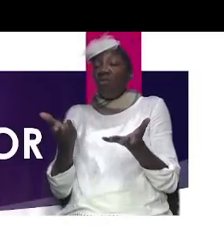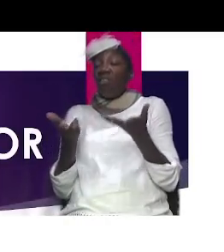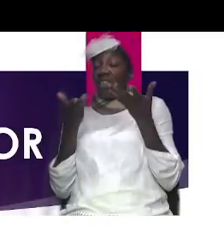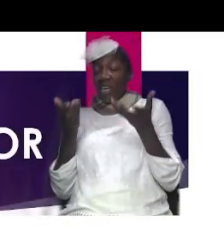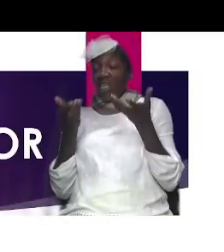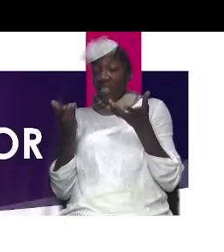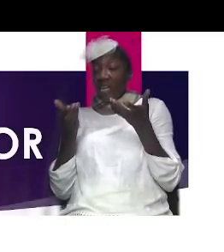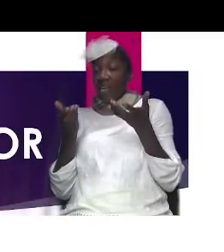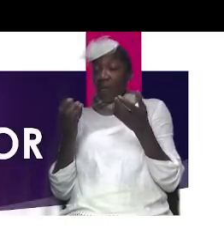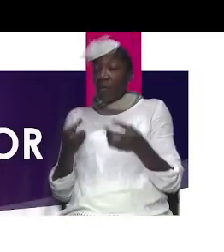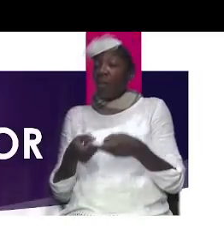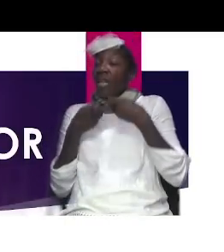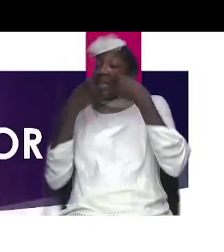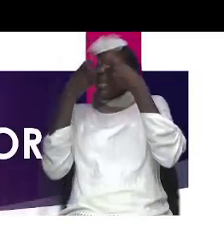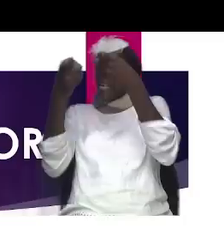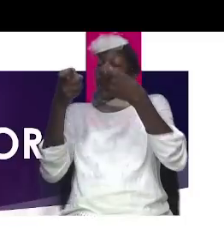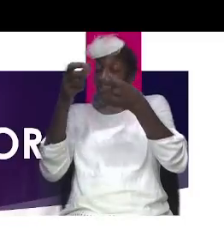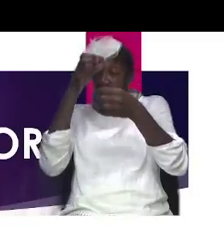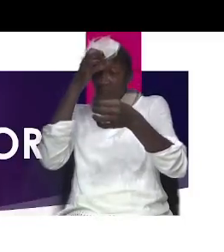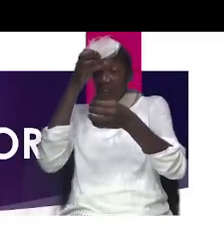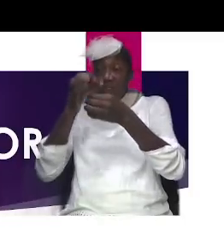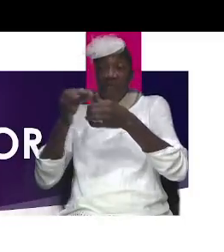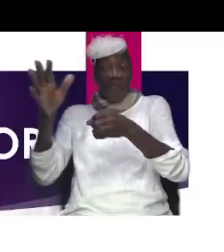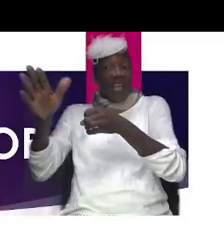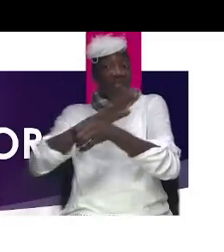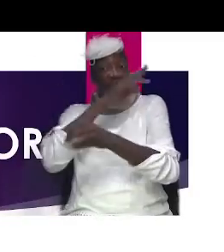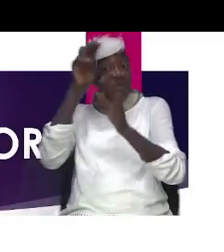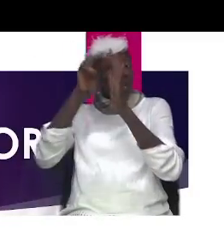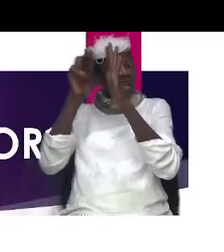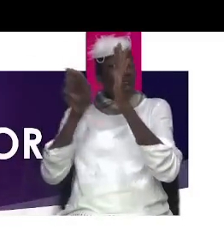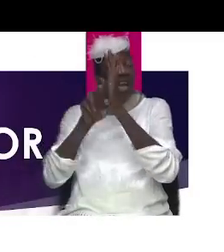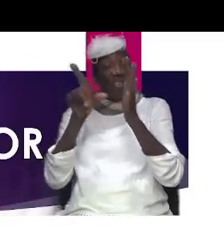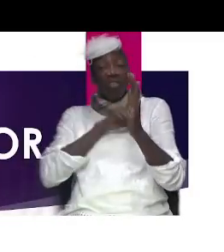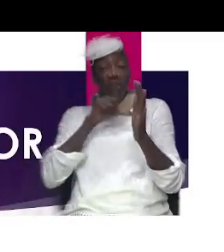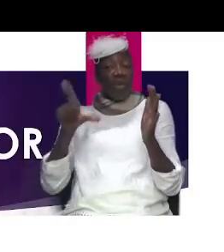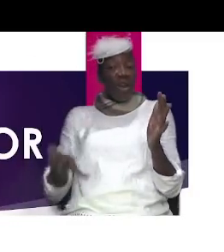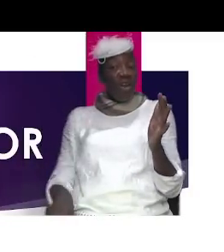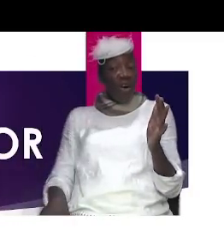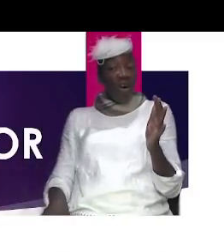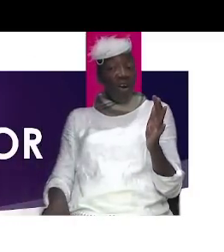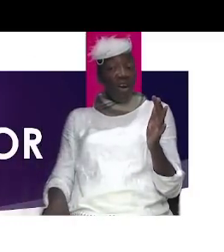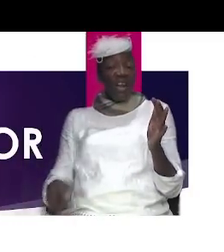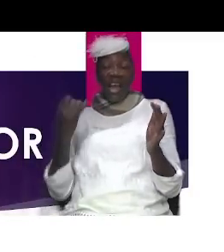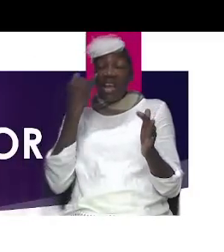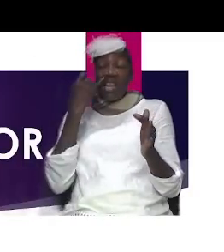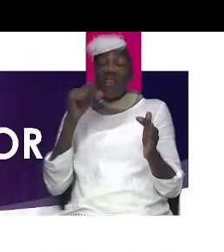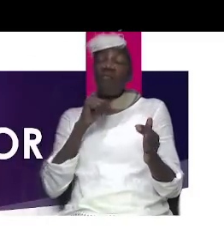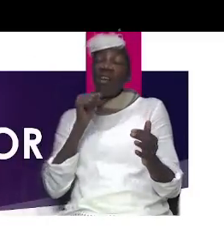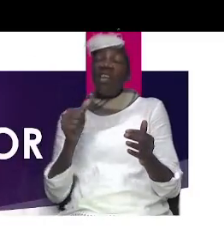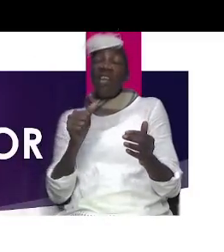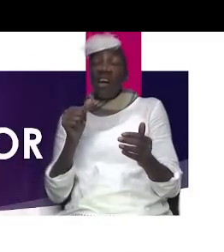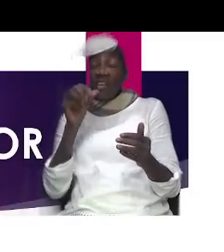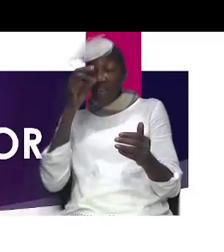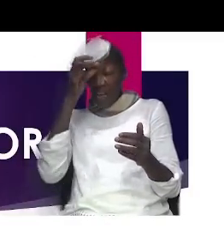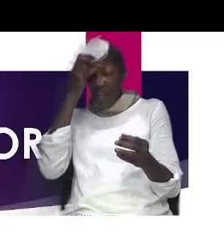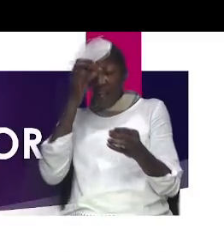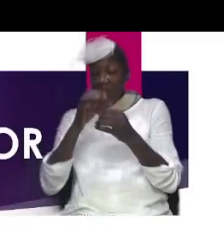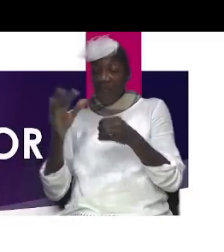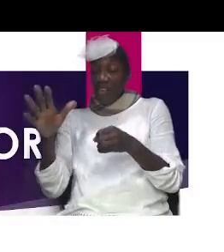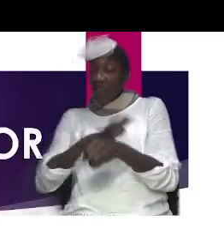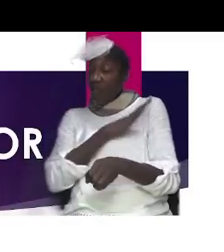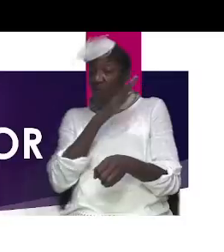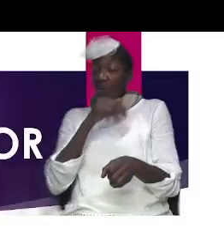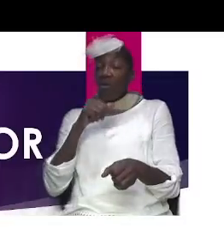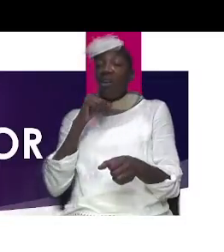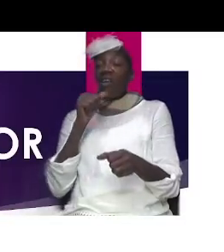accolades for their great faithfulness to the Lord while they were here, if we were not faithful, if we were not consistent. So